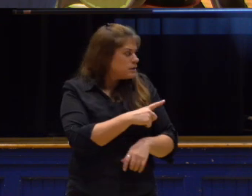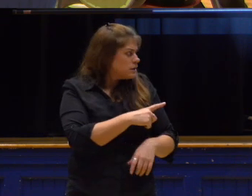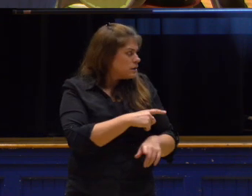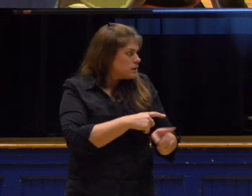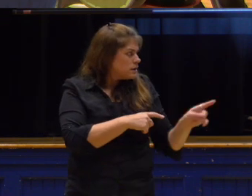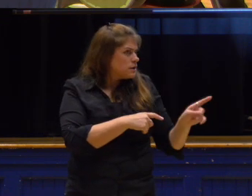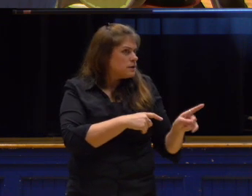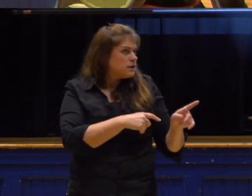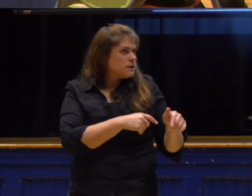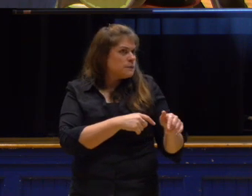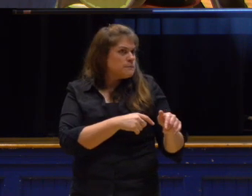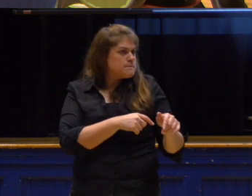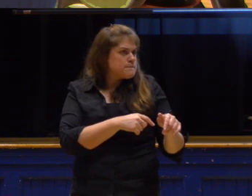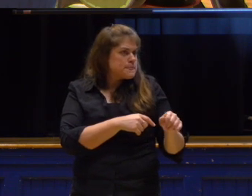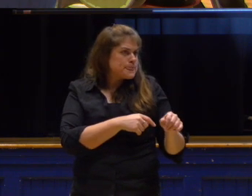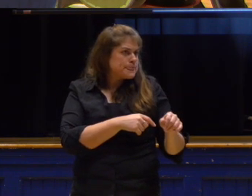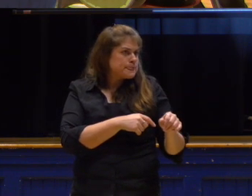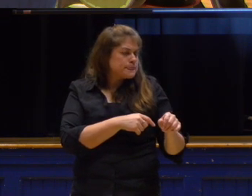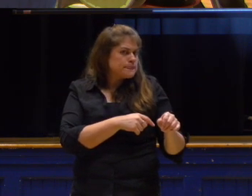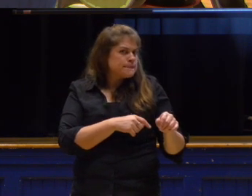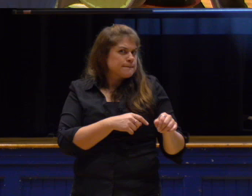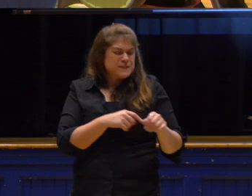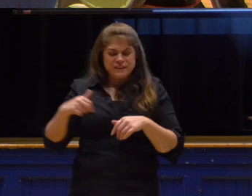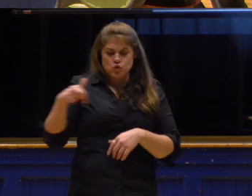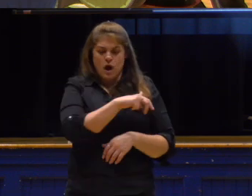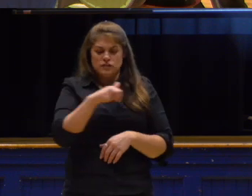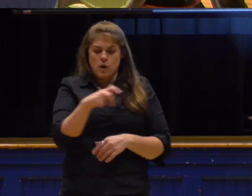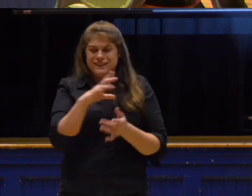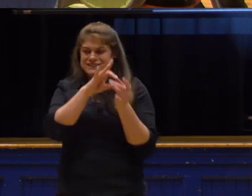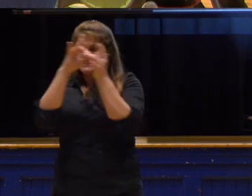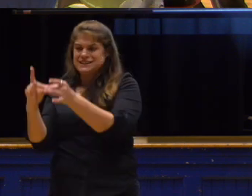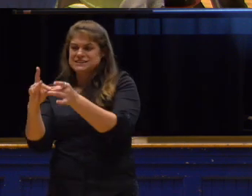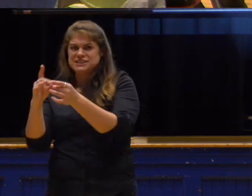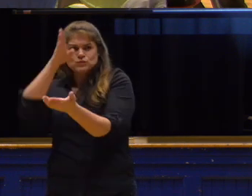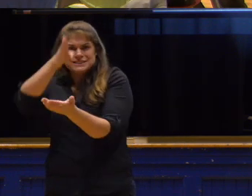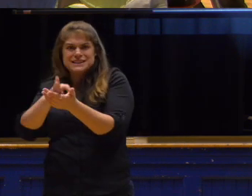The only one. I mean, a passenger walk light?